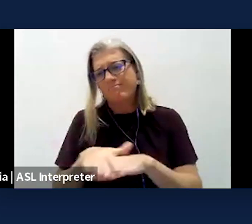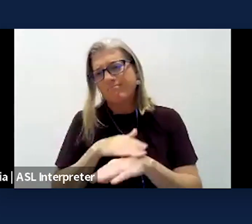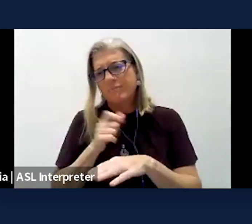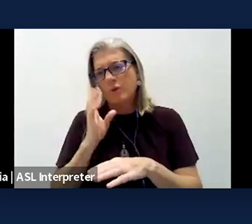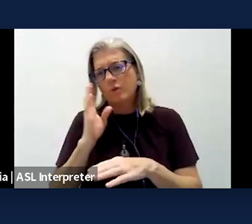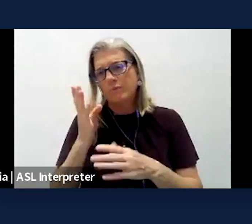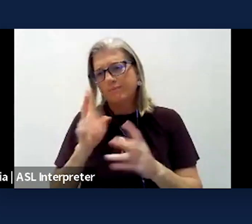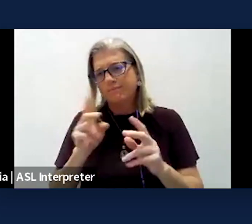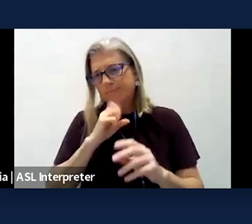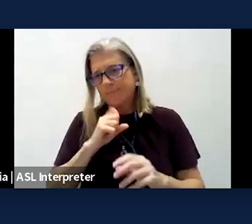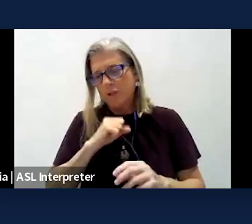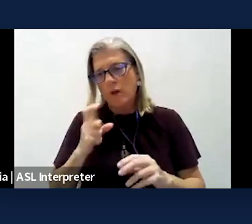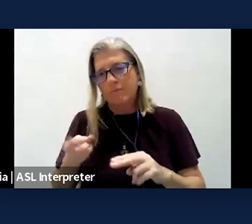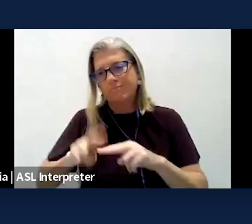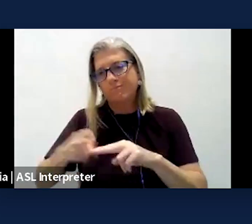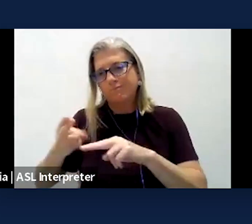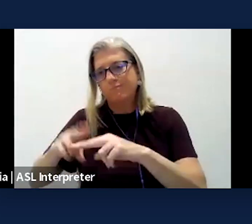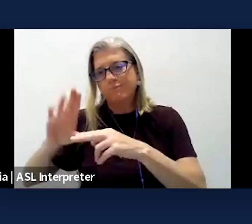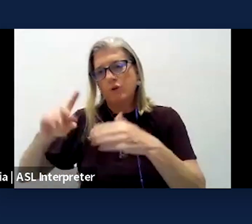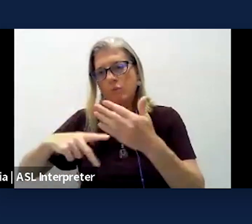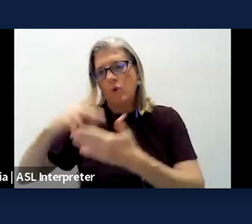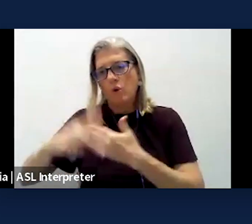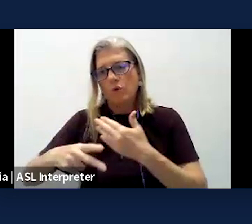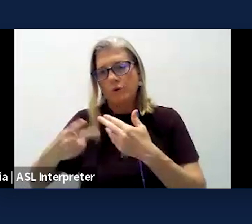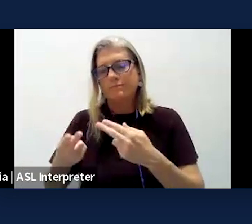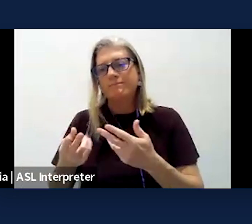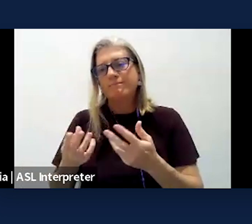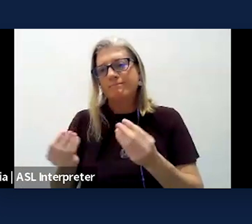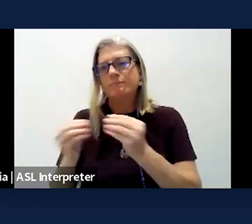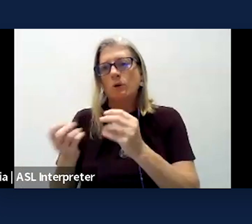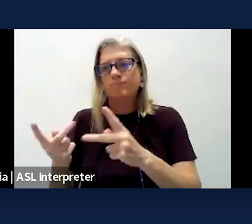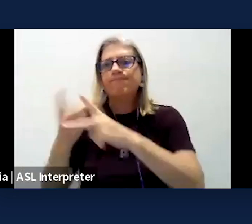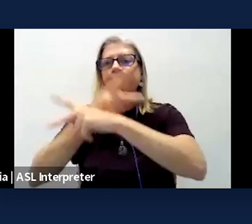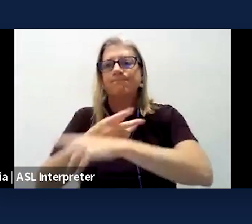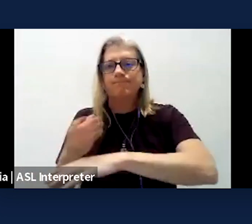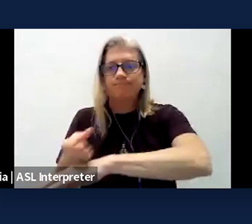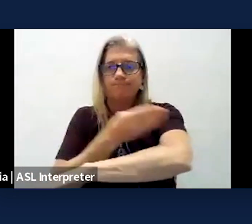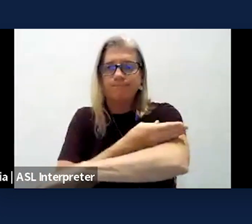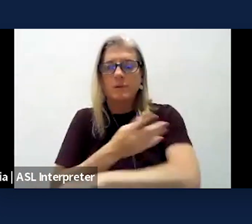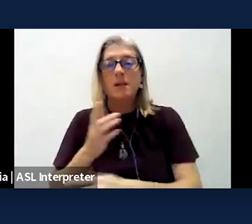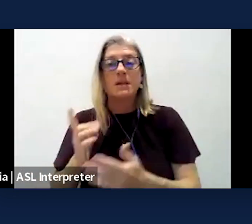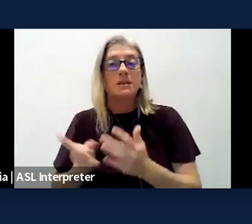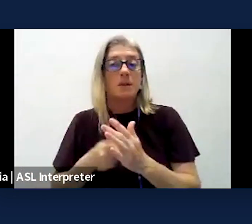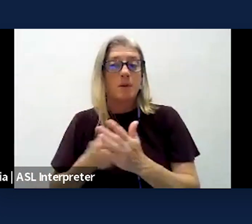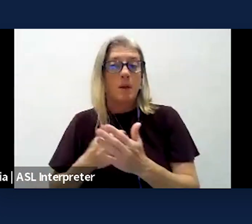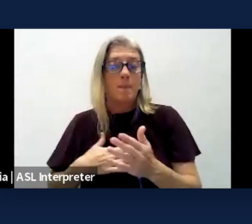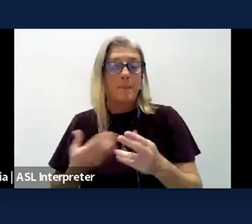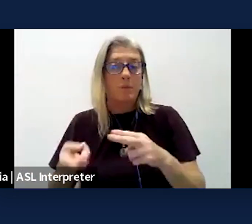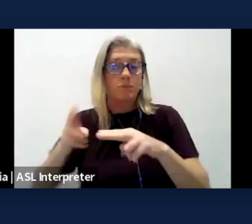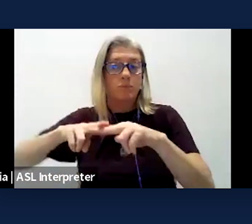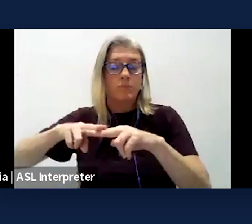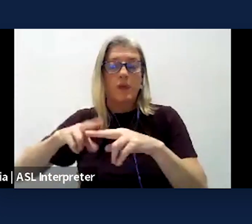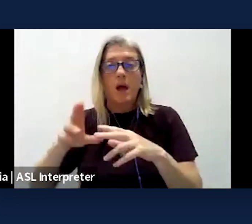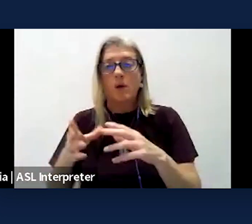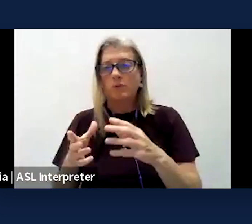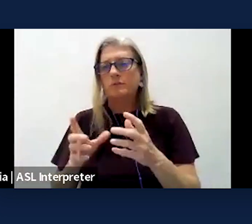and you have to gradually escalate your program, just as you've described. Sometimes in terms of my escalations, I'll increase the